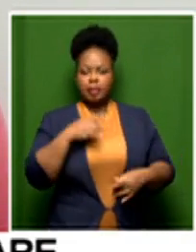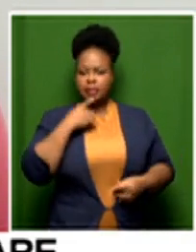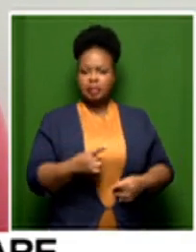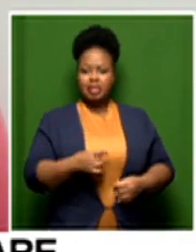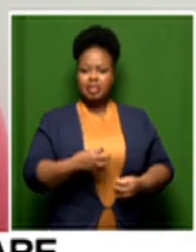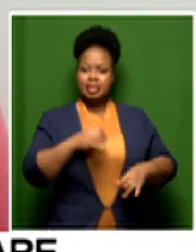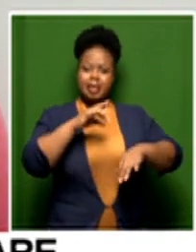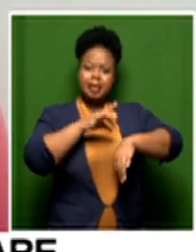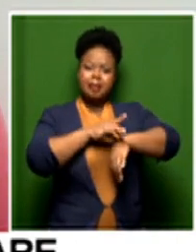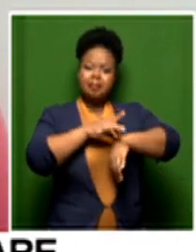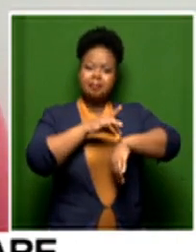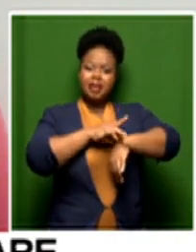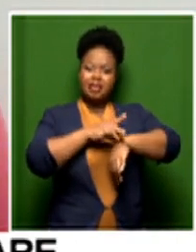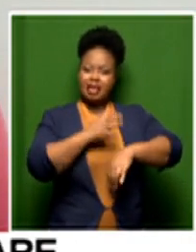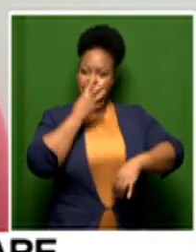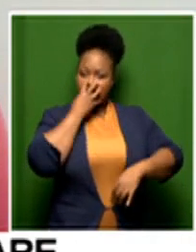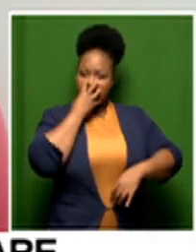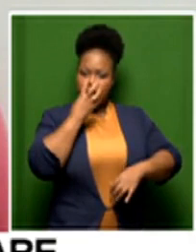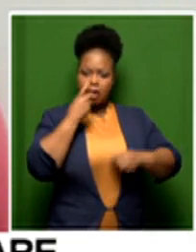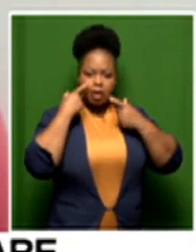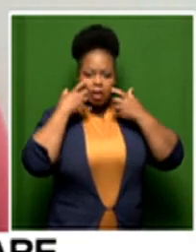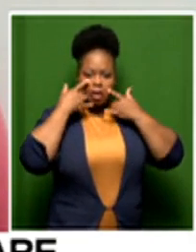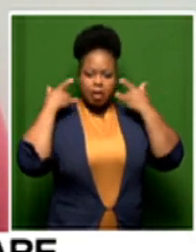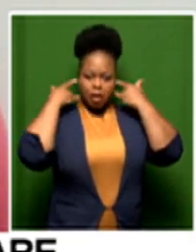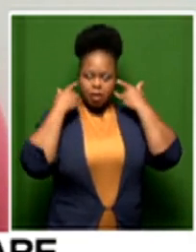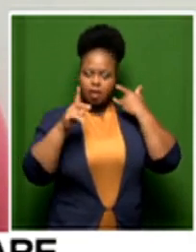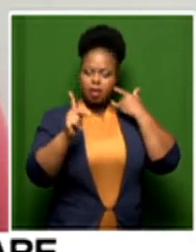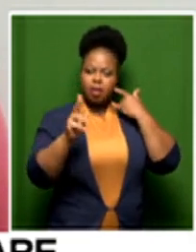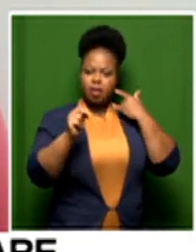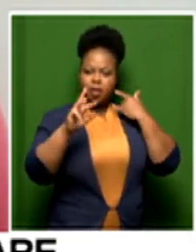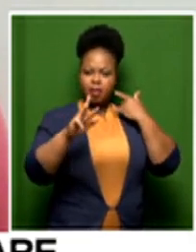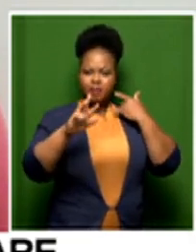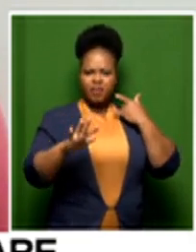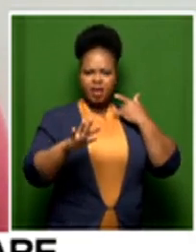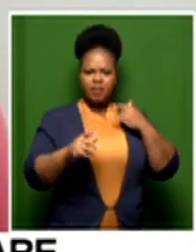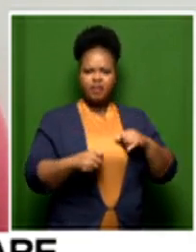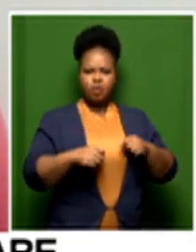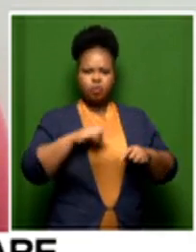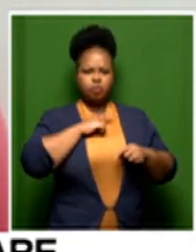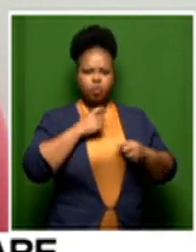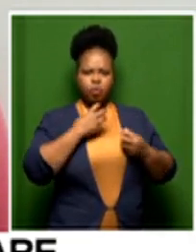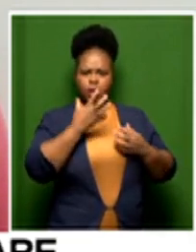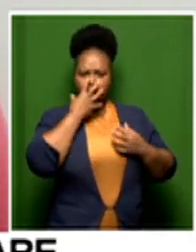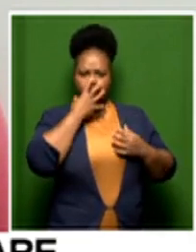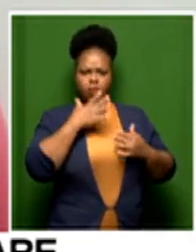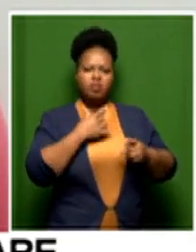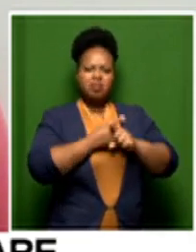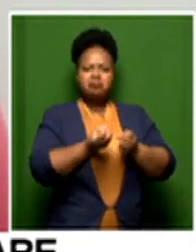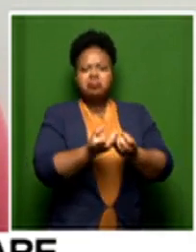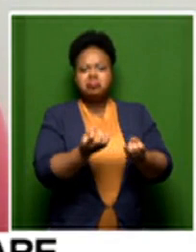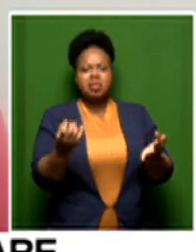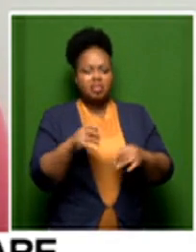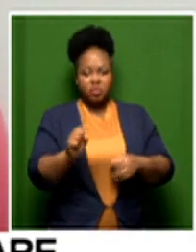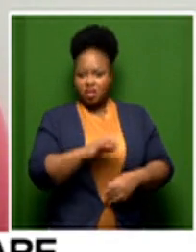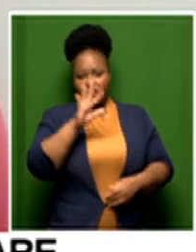the medical mask, those are the KN95 filtering respirators distributed in South